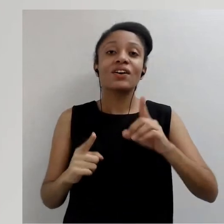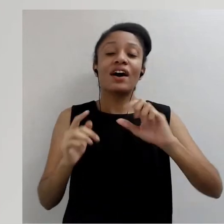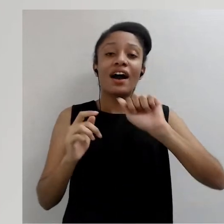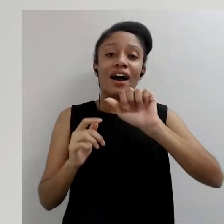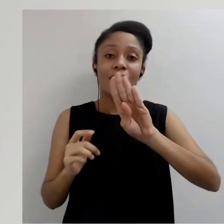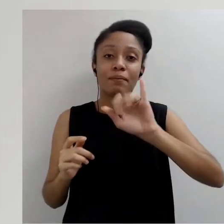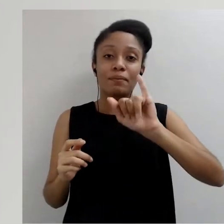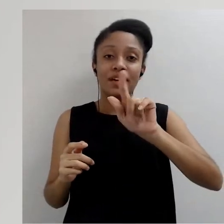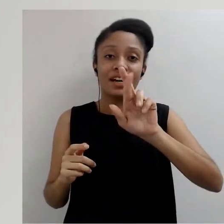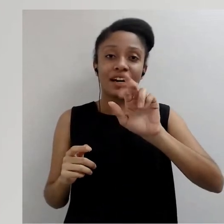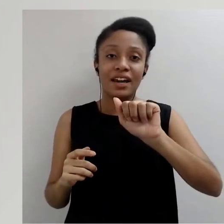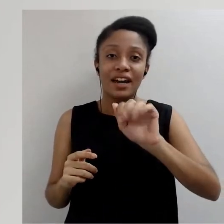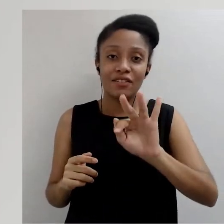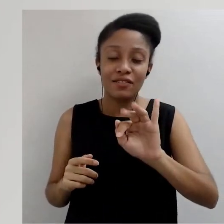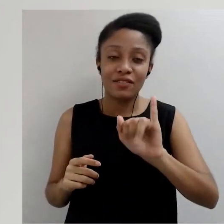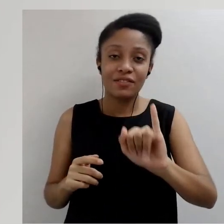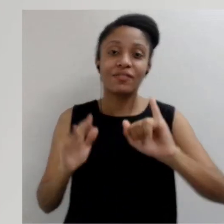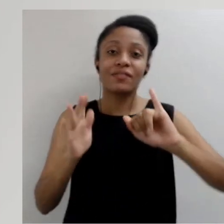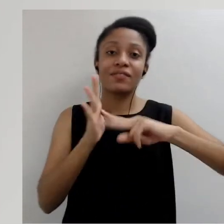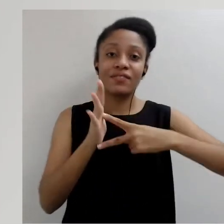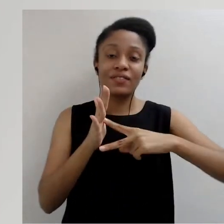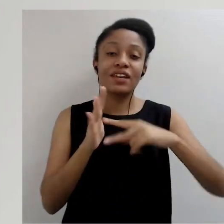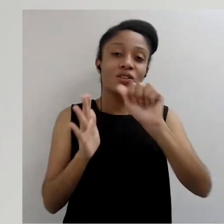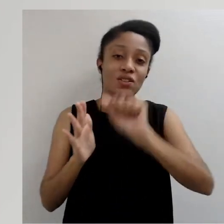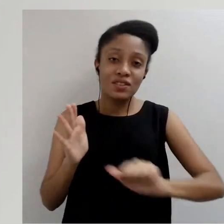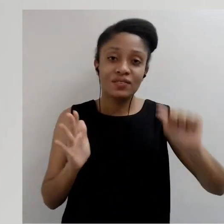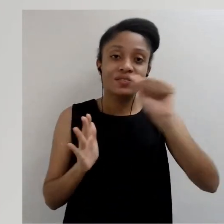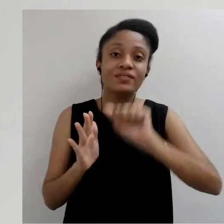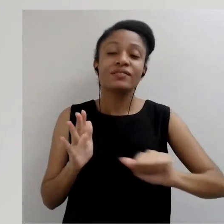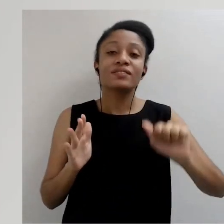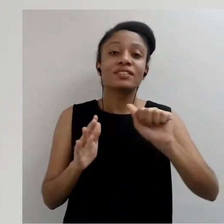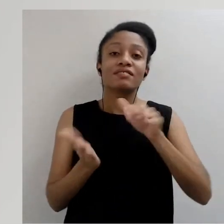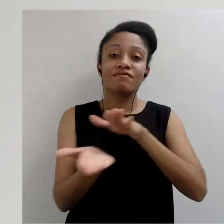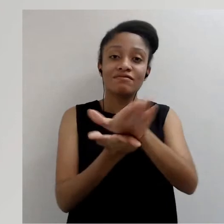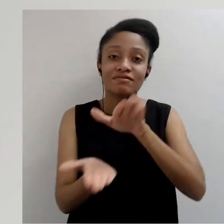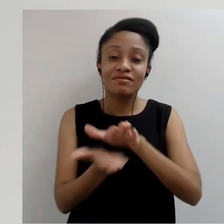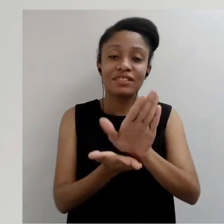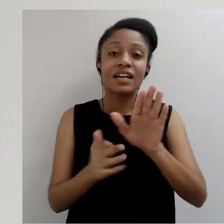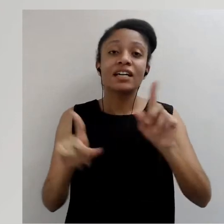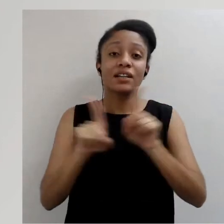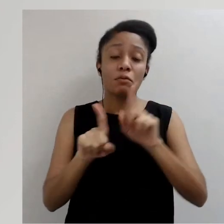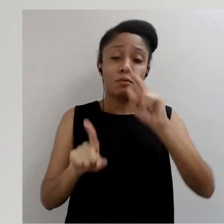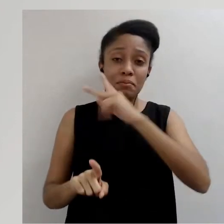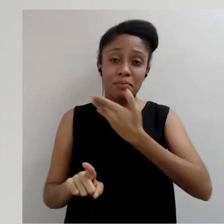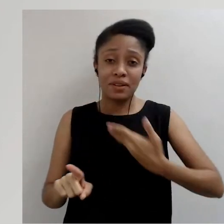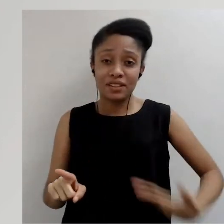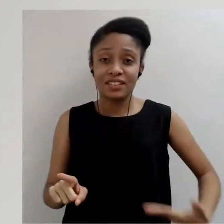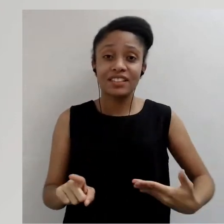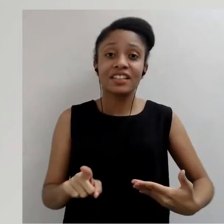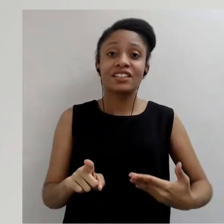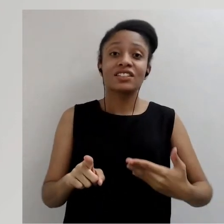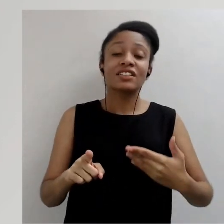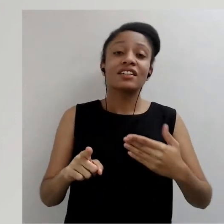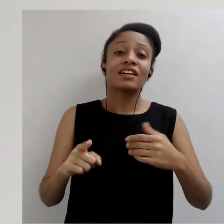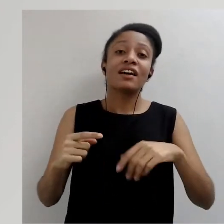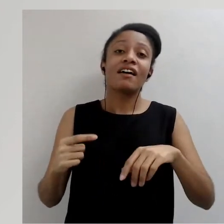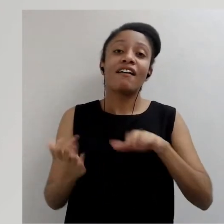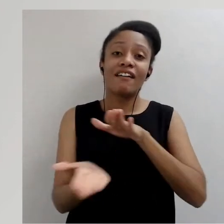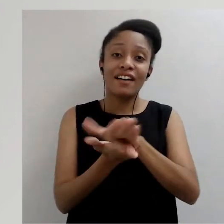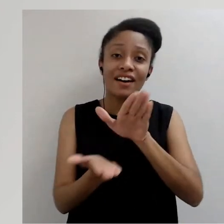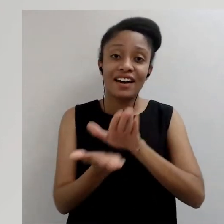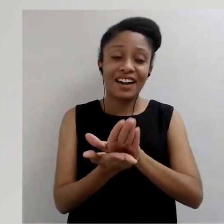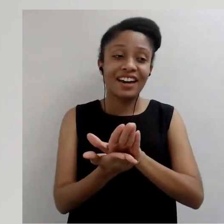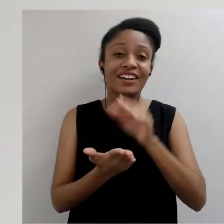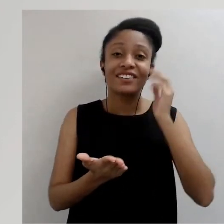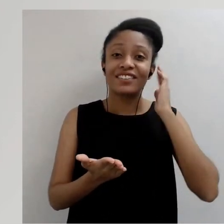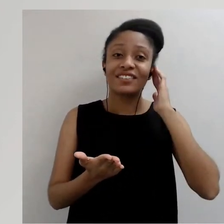CIGRAF, the printing union, and CEO of ZIT Participation Group. So 5 minutes, Sidney.